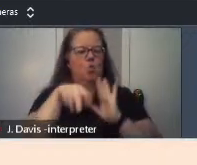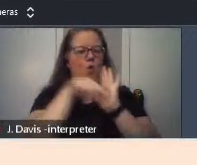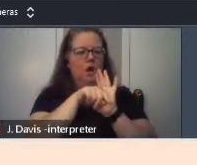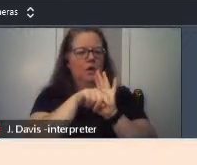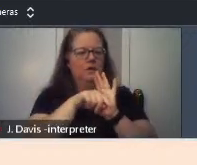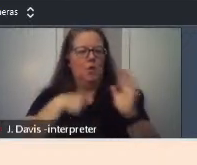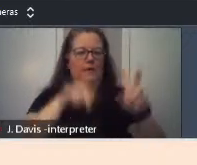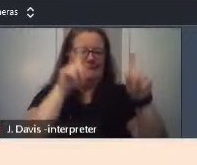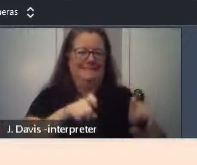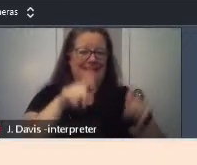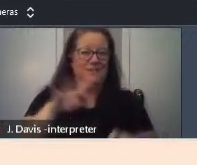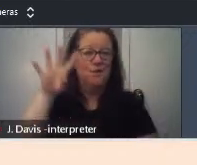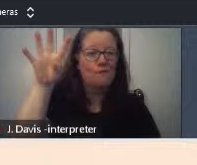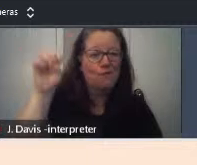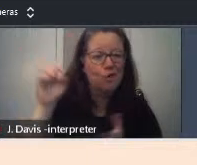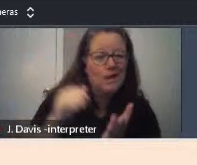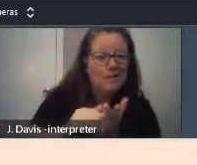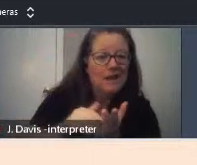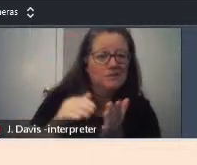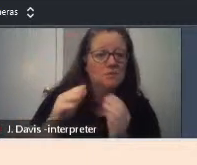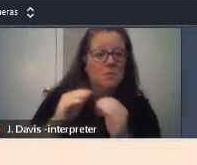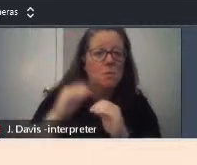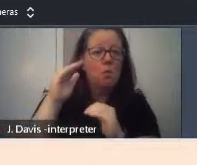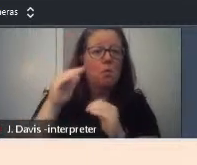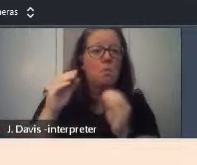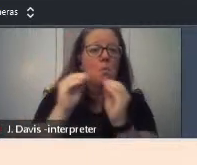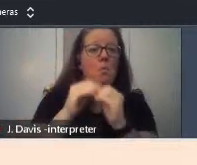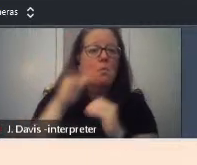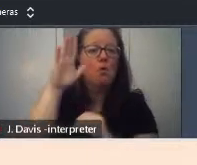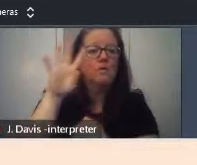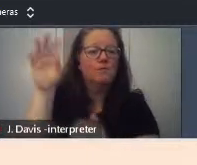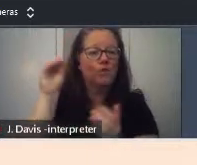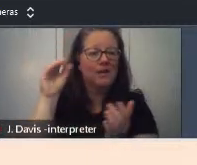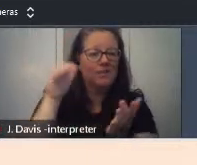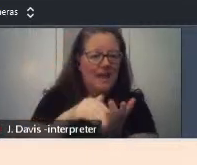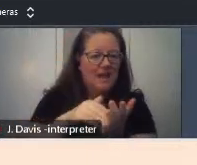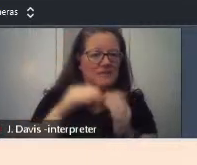year on our water throughout the county to ensure it's safe.